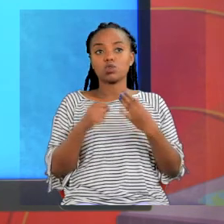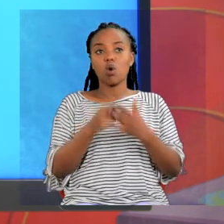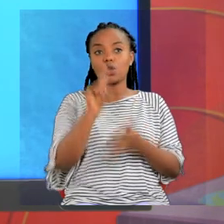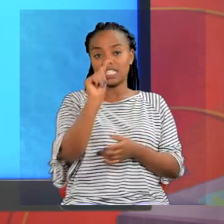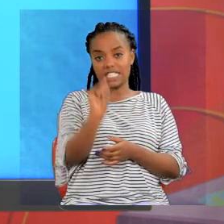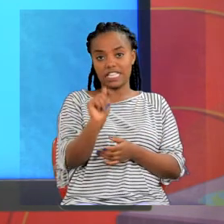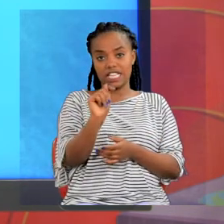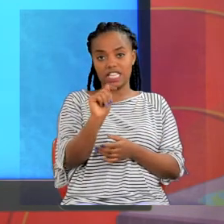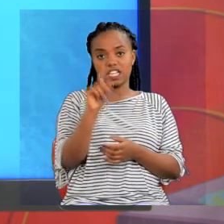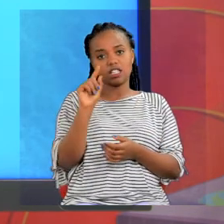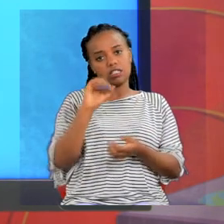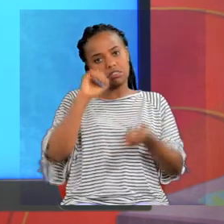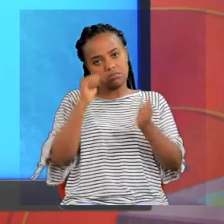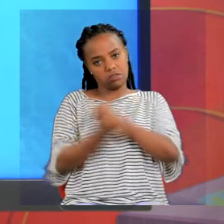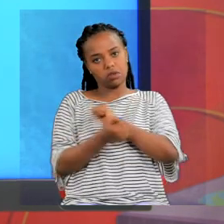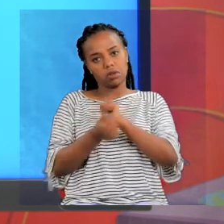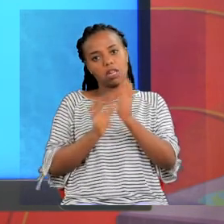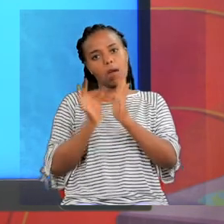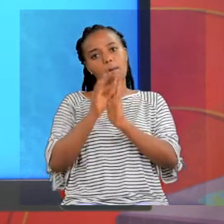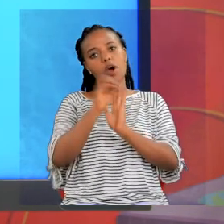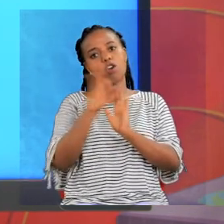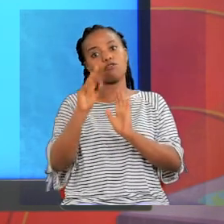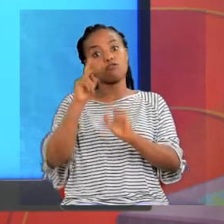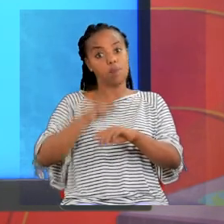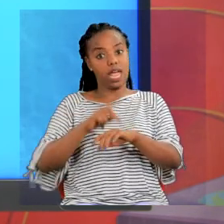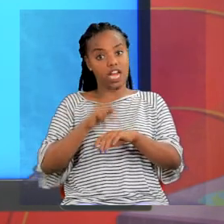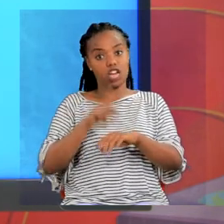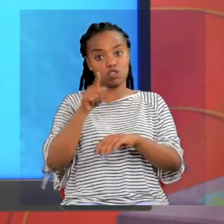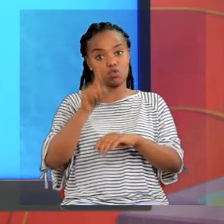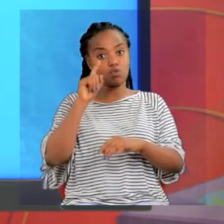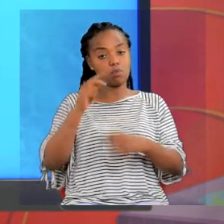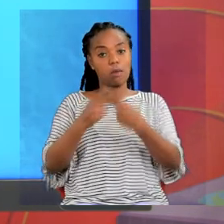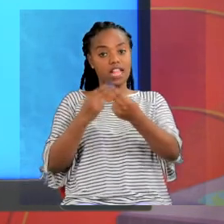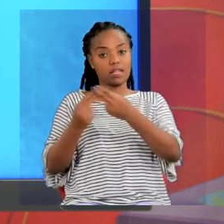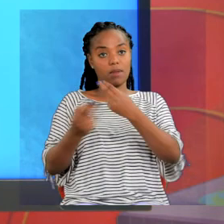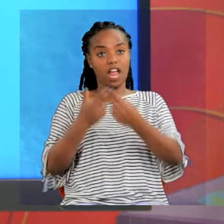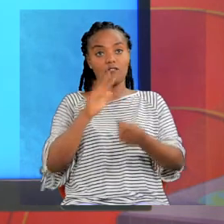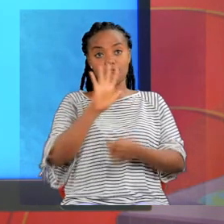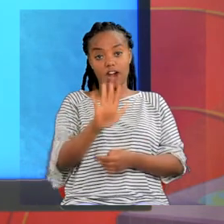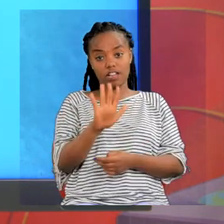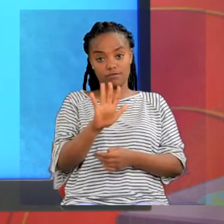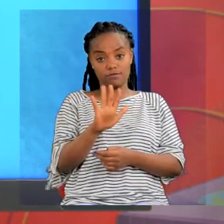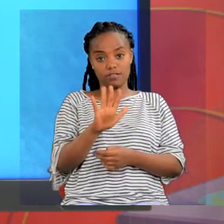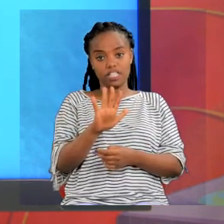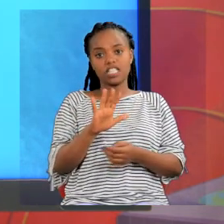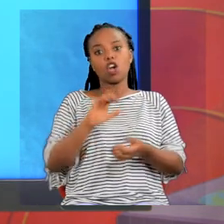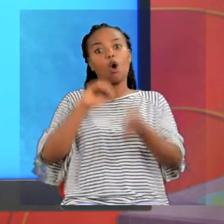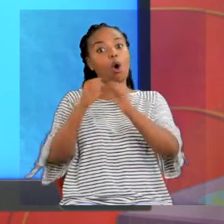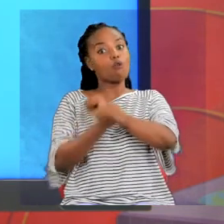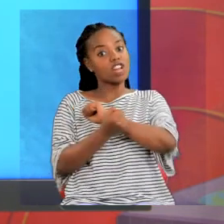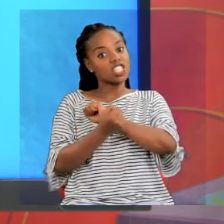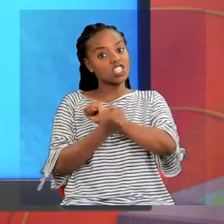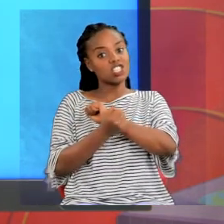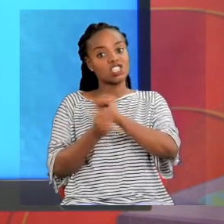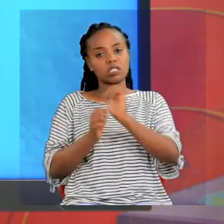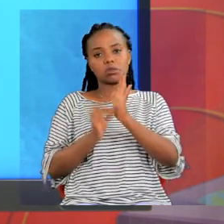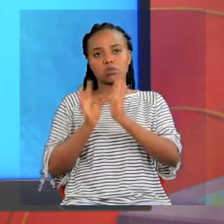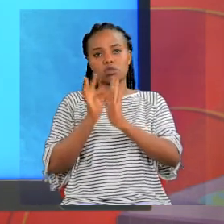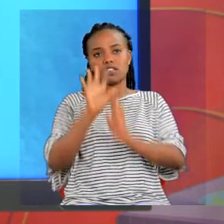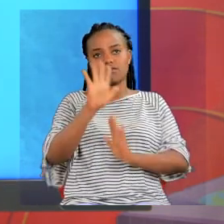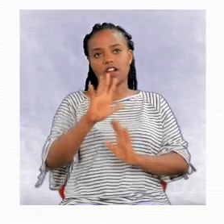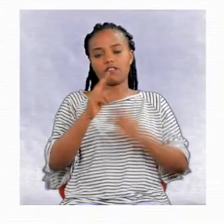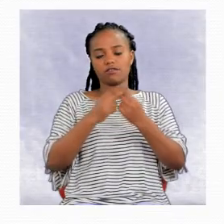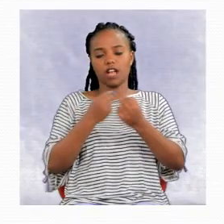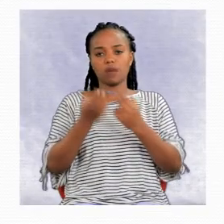5 years. I have to convert to the number of periods. So, you multiply this 5 by the conversion factor. So, 5